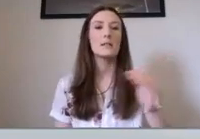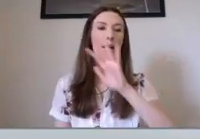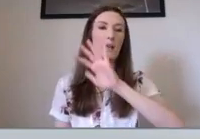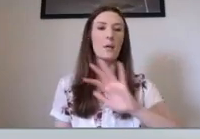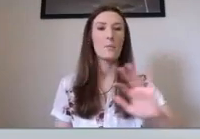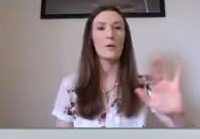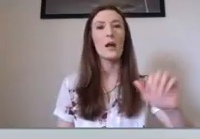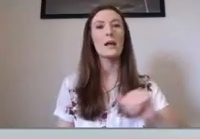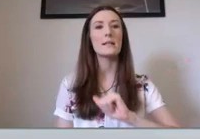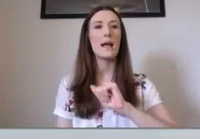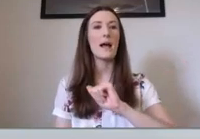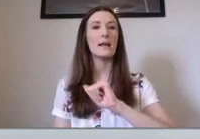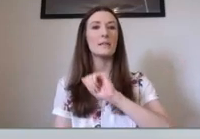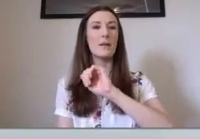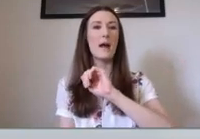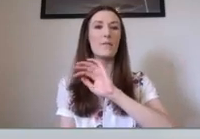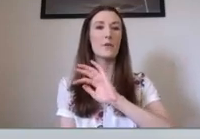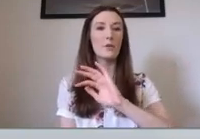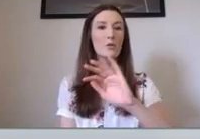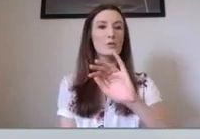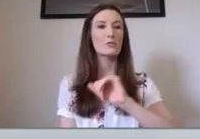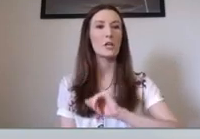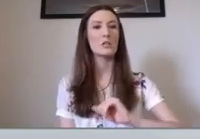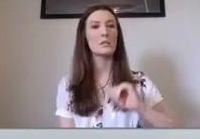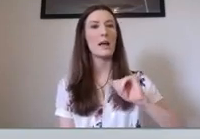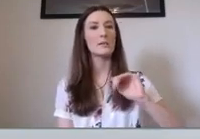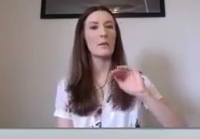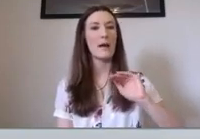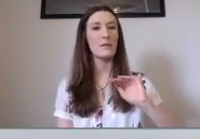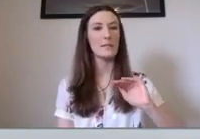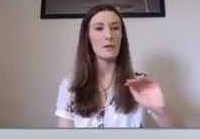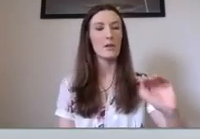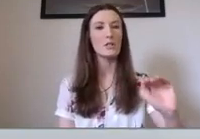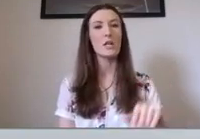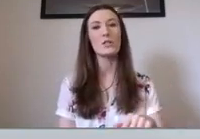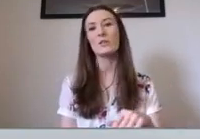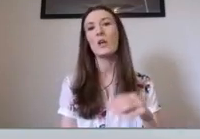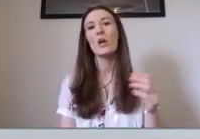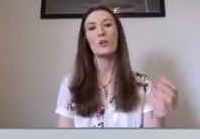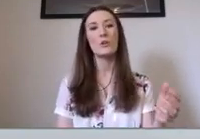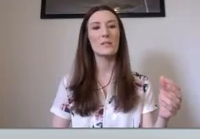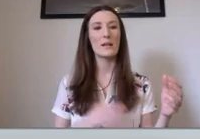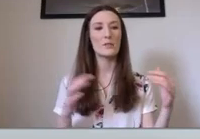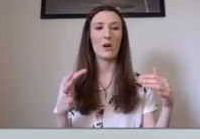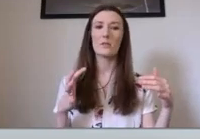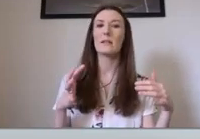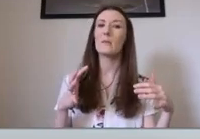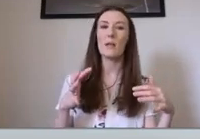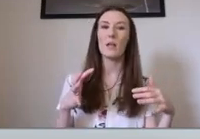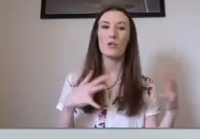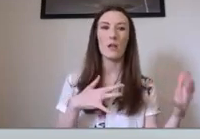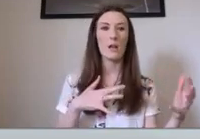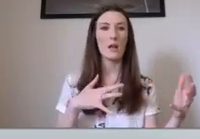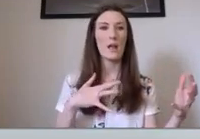time and society progress, as we have cultural changes, as we have technology changes, new signs are